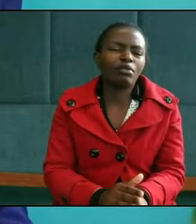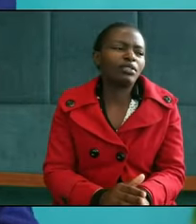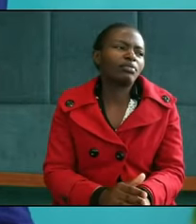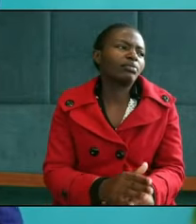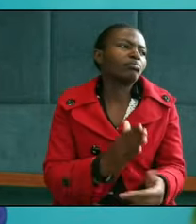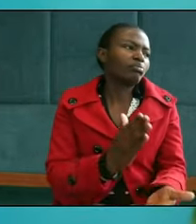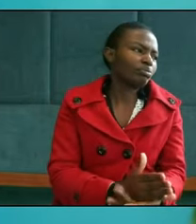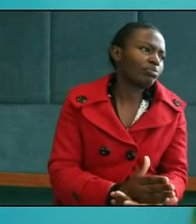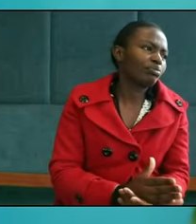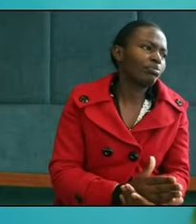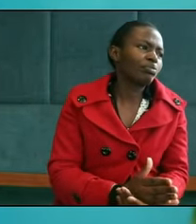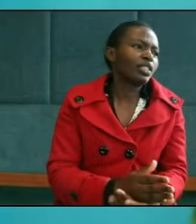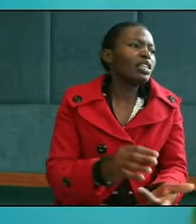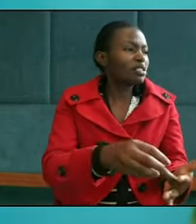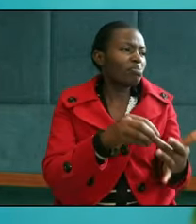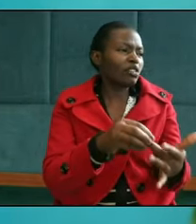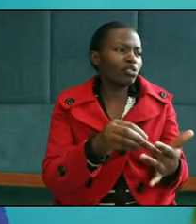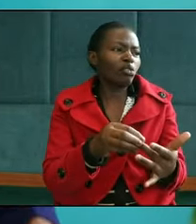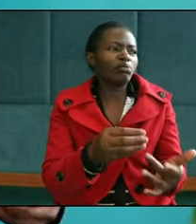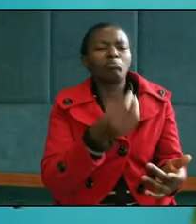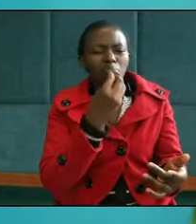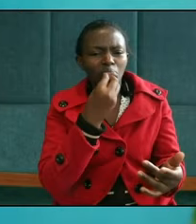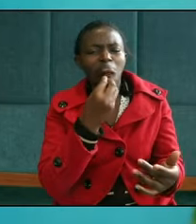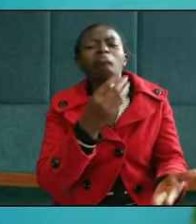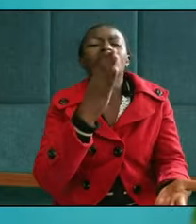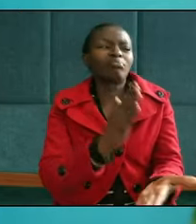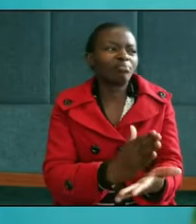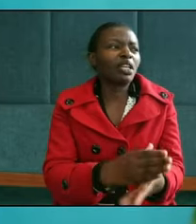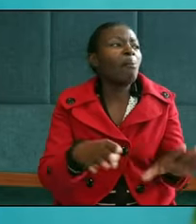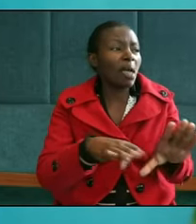one. Special Diet Association members.